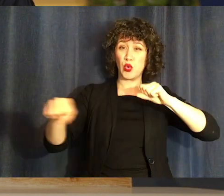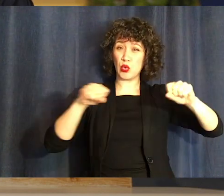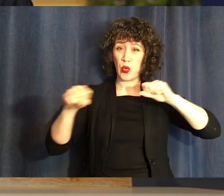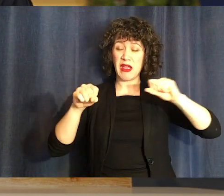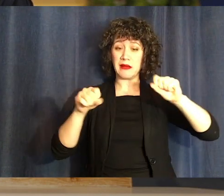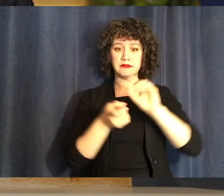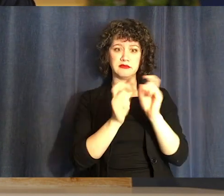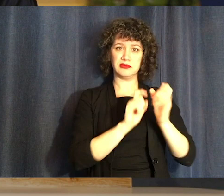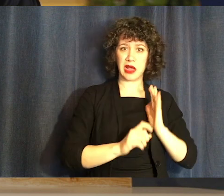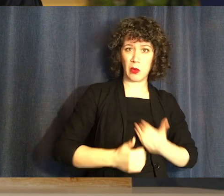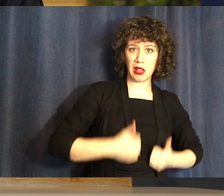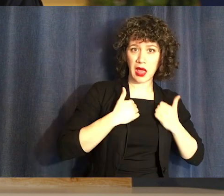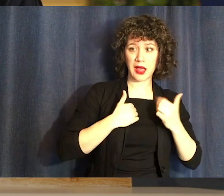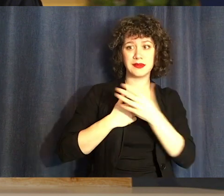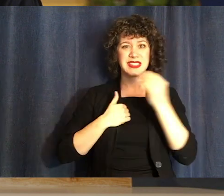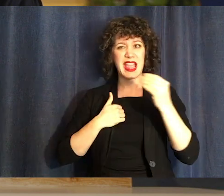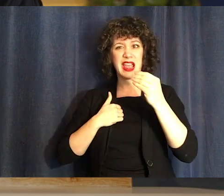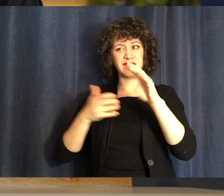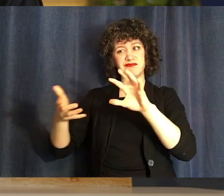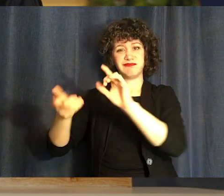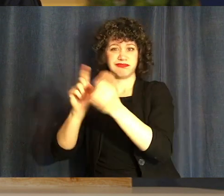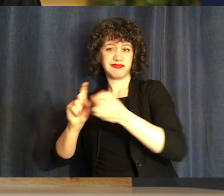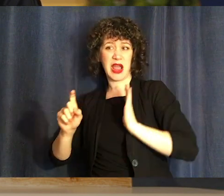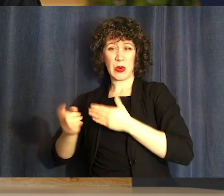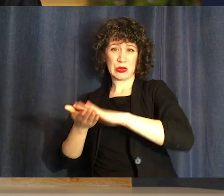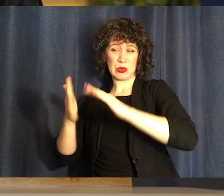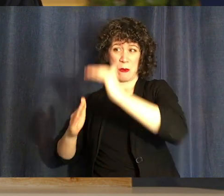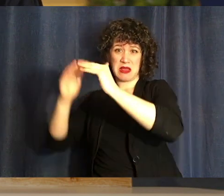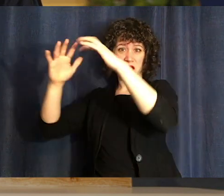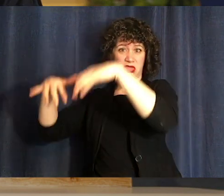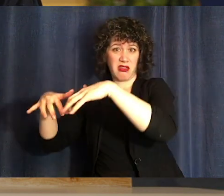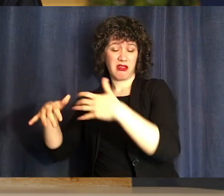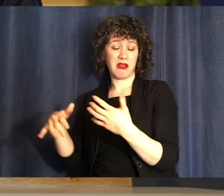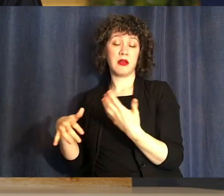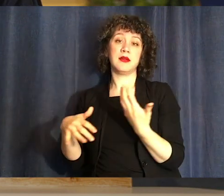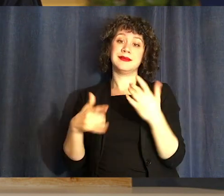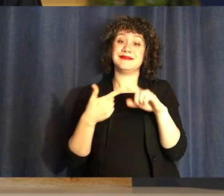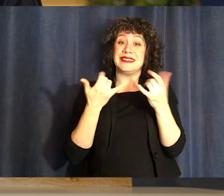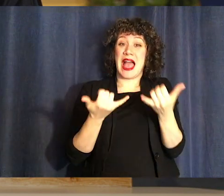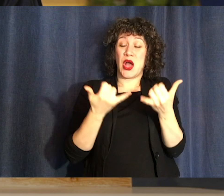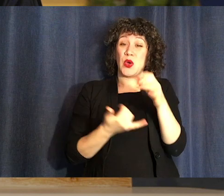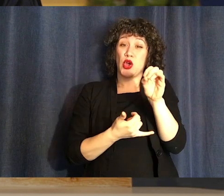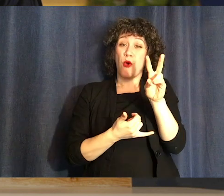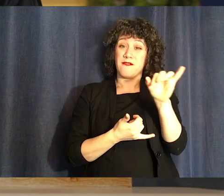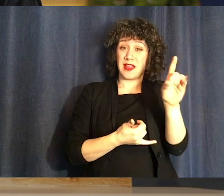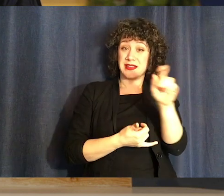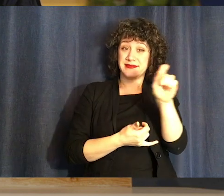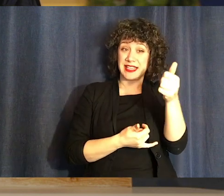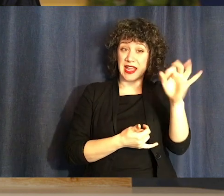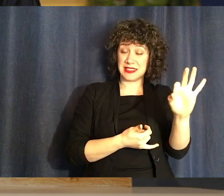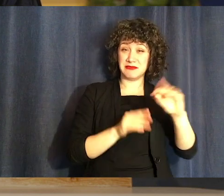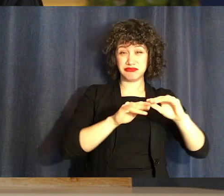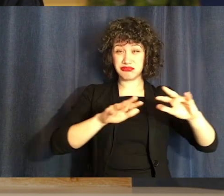Houston Junior Senior High. Now the COVID-19 outbreak that has prematurely ended our senior year and left us all with many doubts about